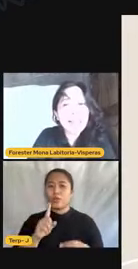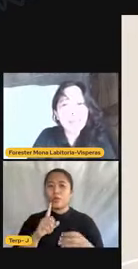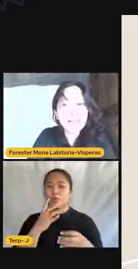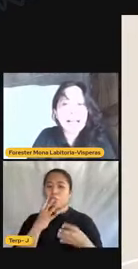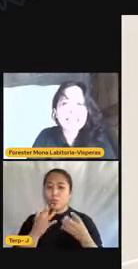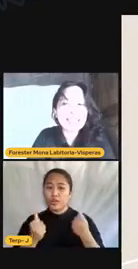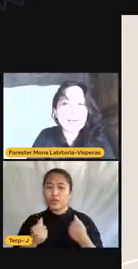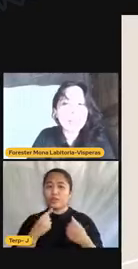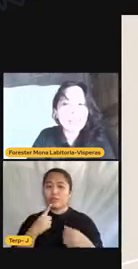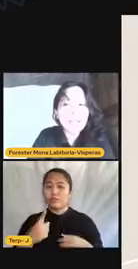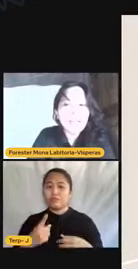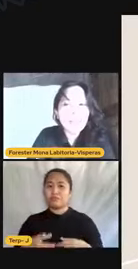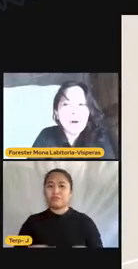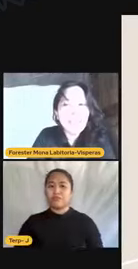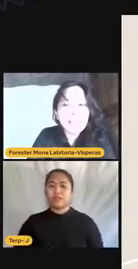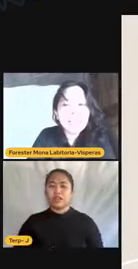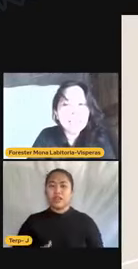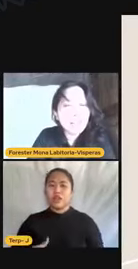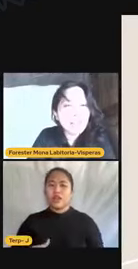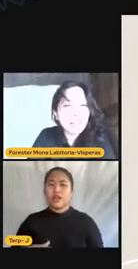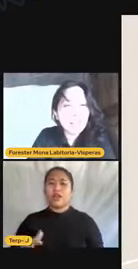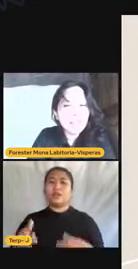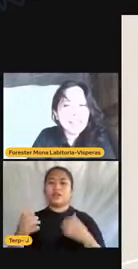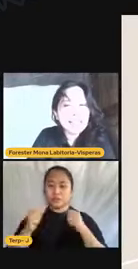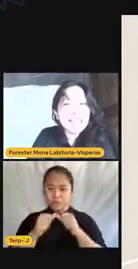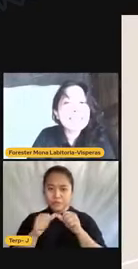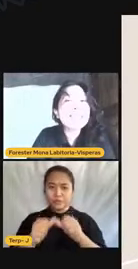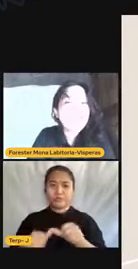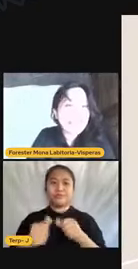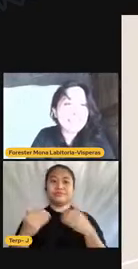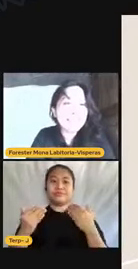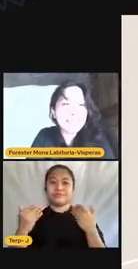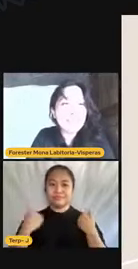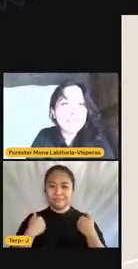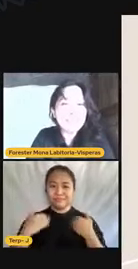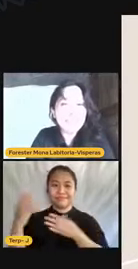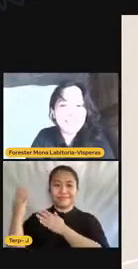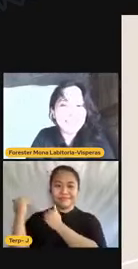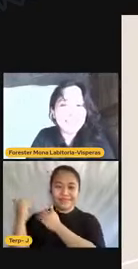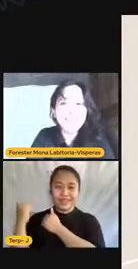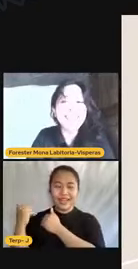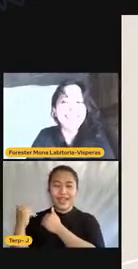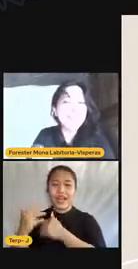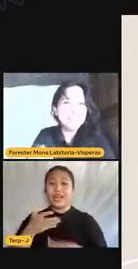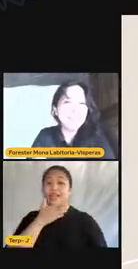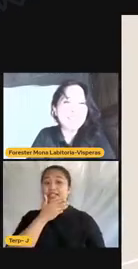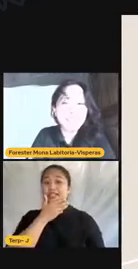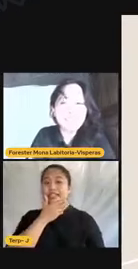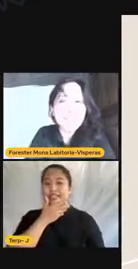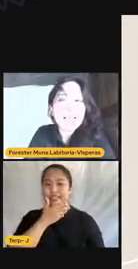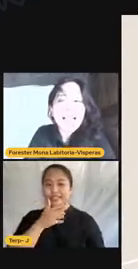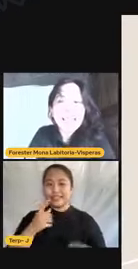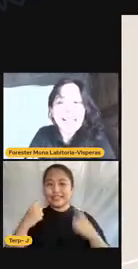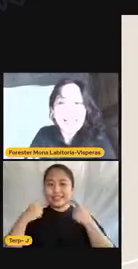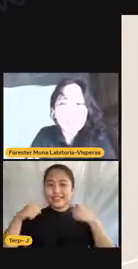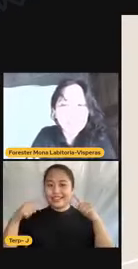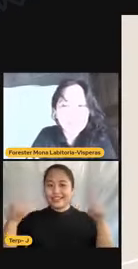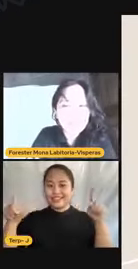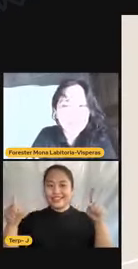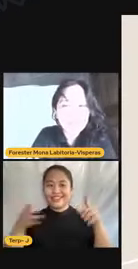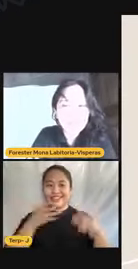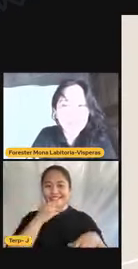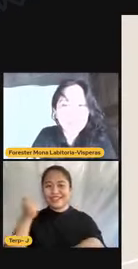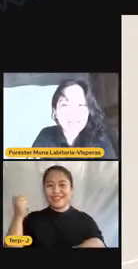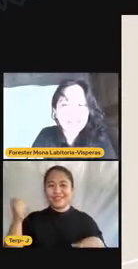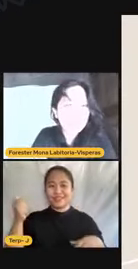or mawala ng pag-asa. If all things fail, success is the best revenge. Joke lang ko yan. Nakaka-stress